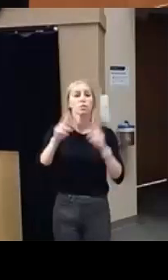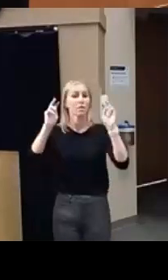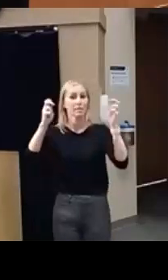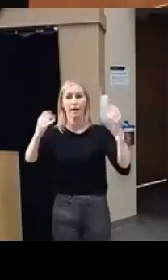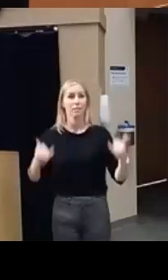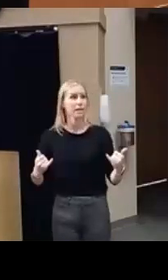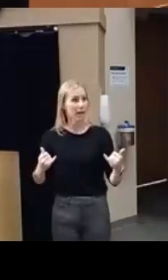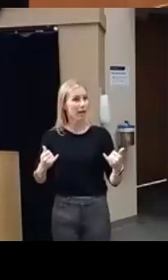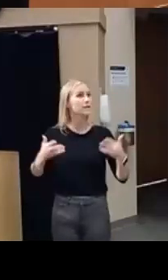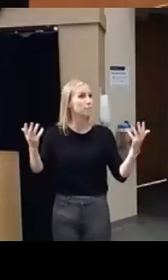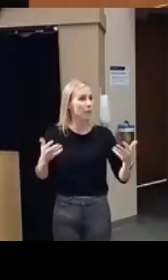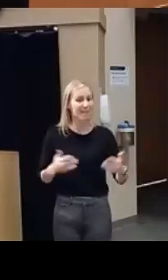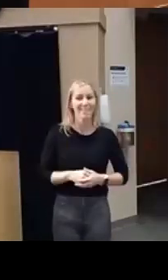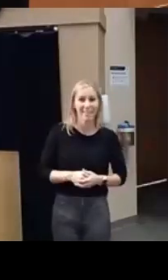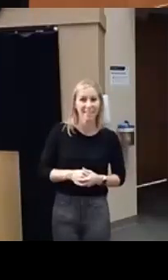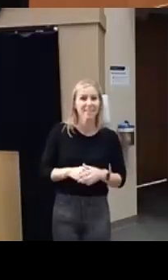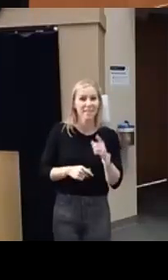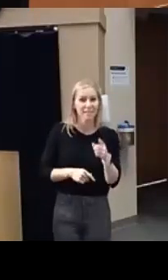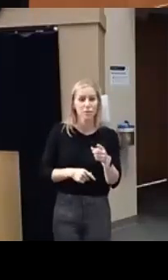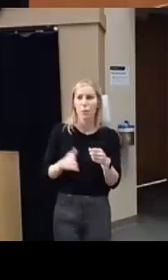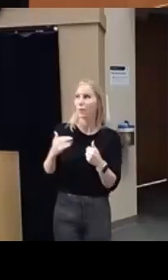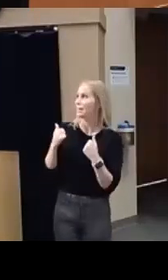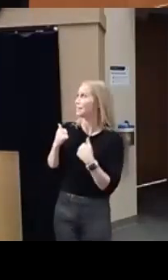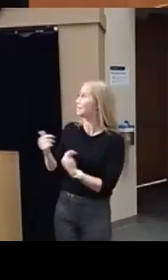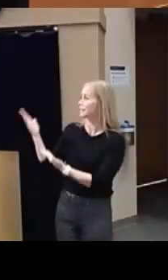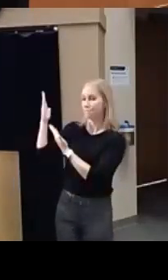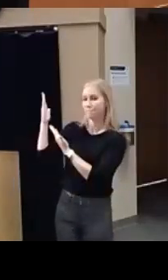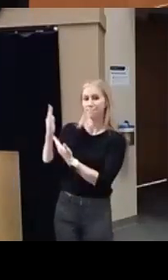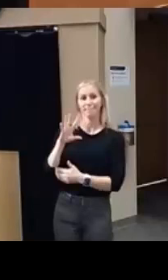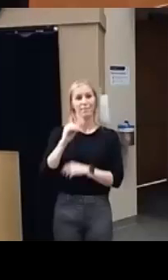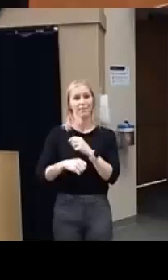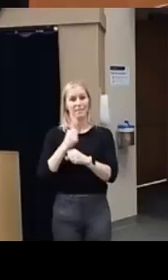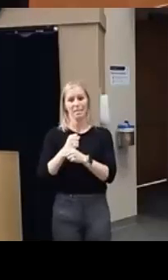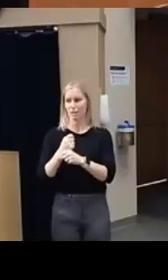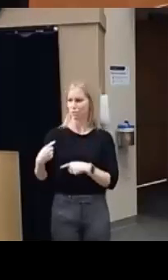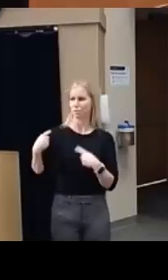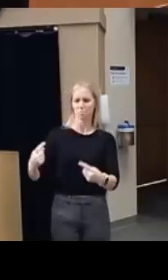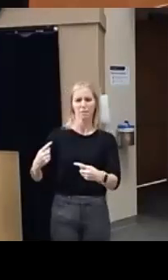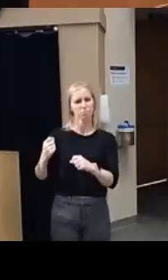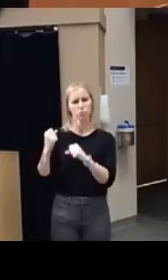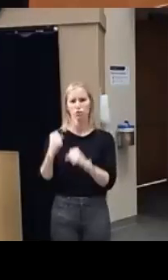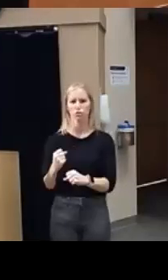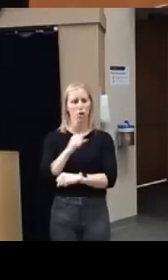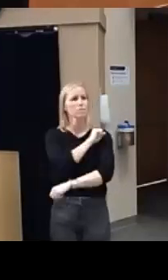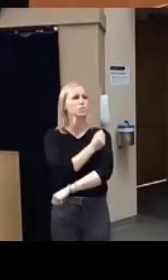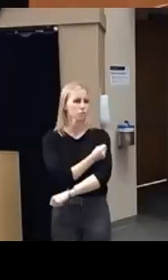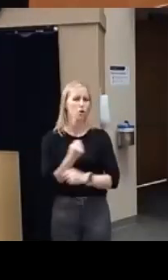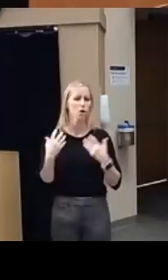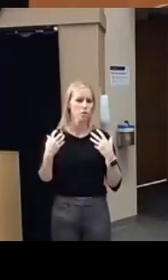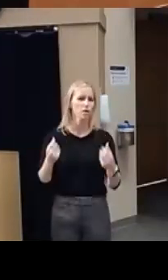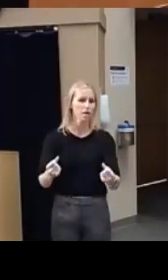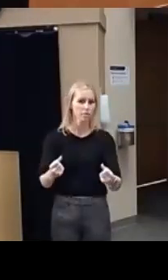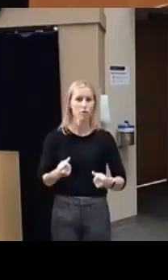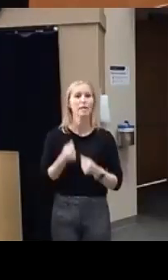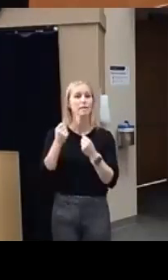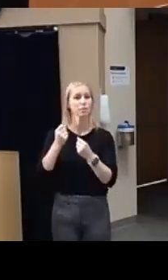title today of our rounds is 50 Years of Strong Recovery, Making History and